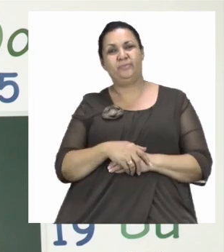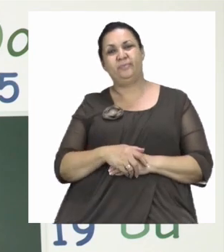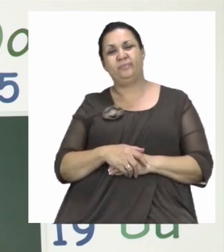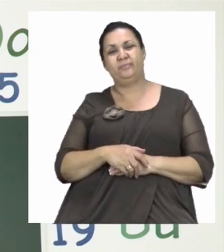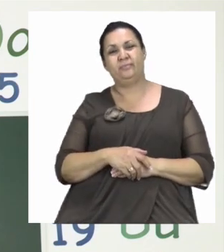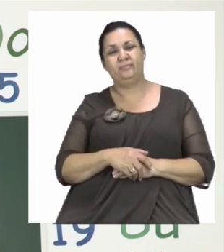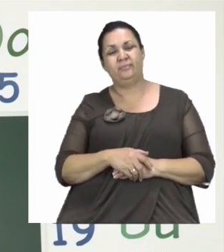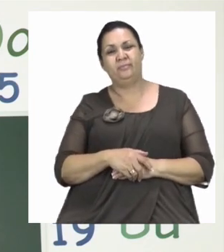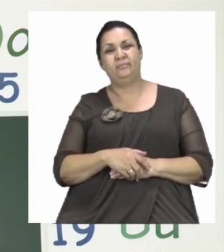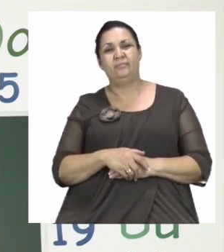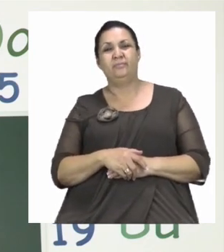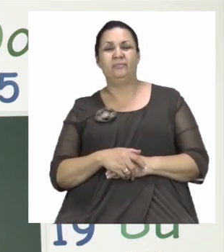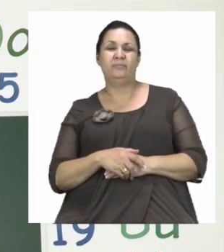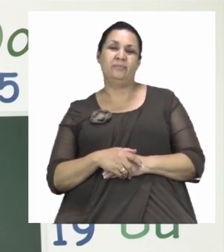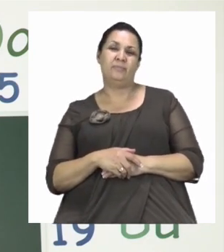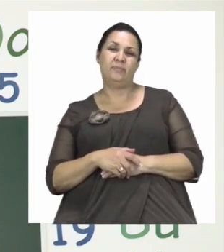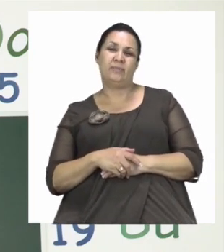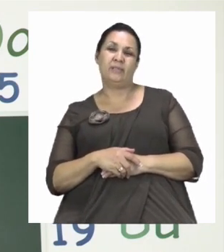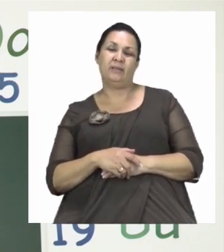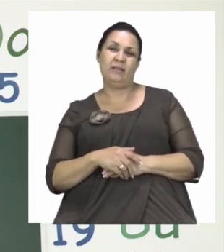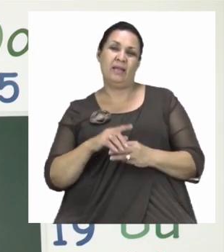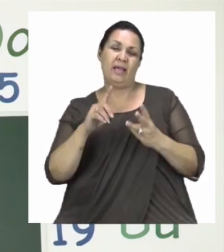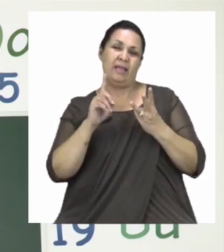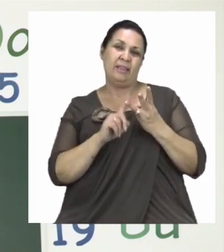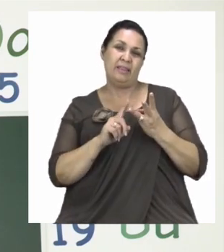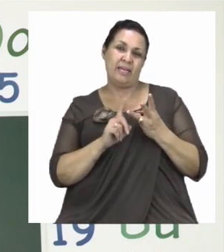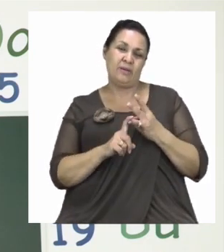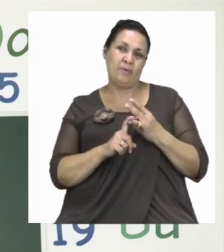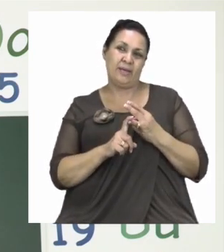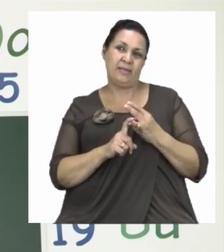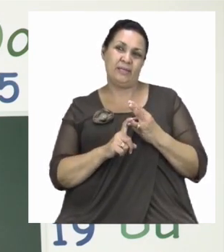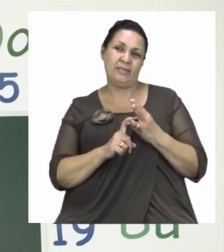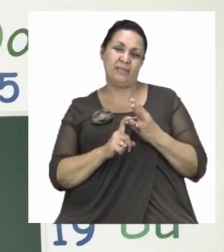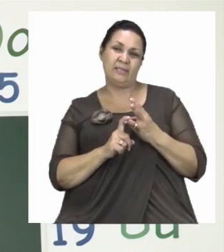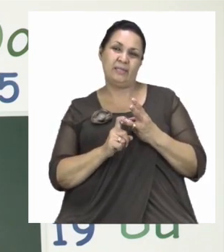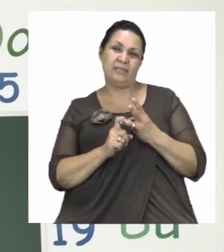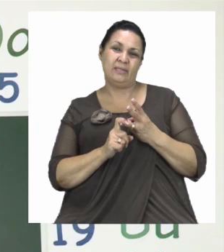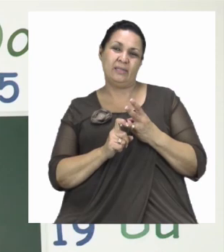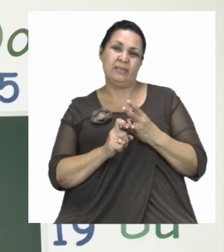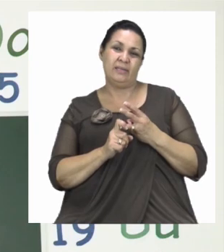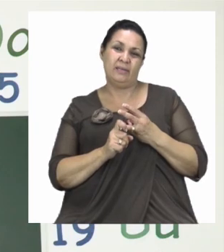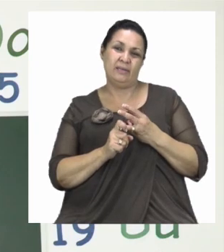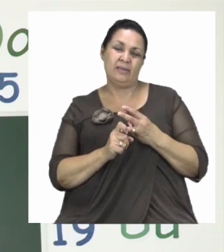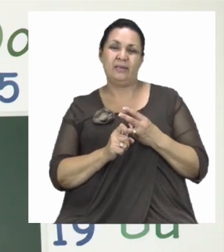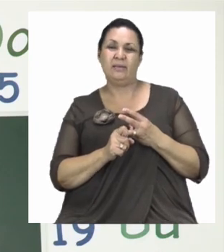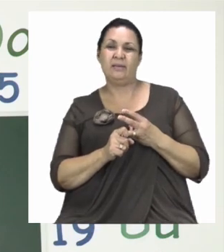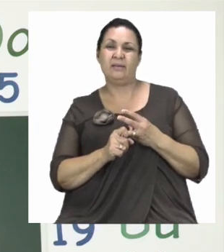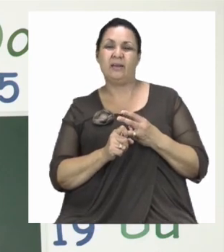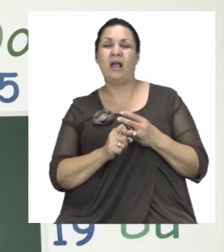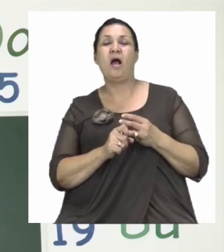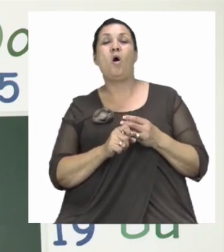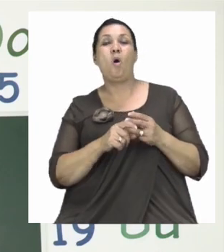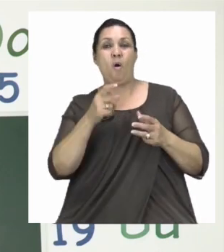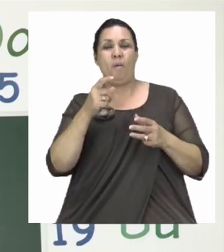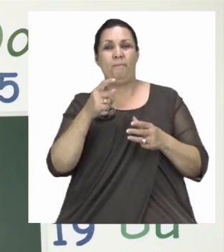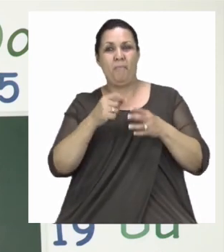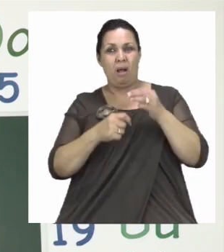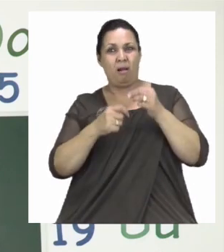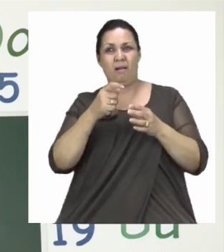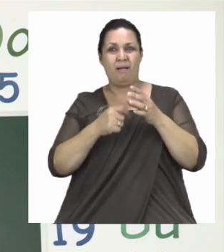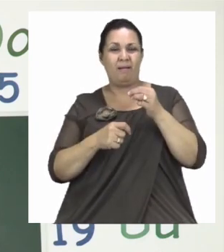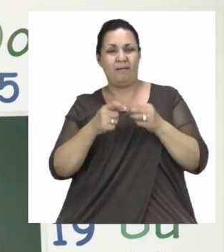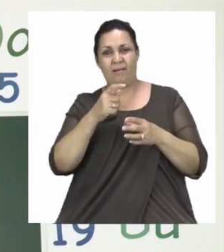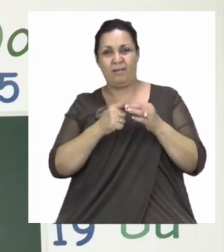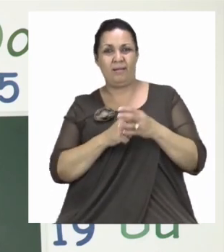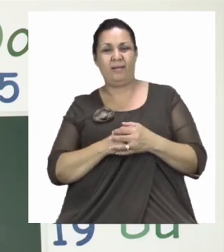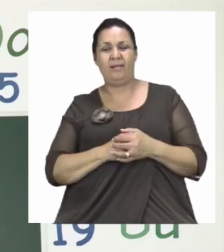ingredients that we have used. Then we are going to use powdered milk.